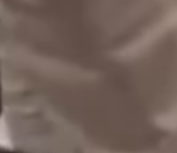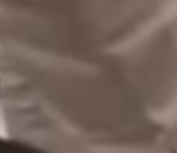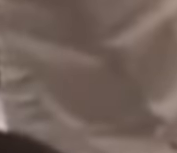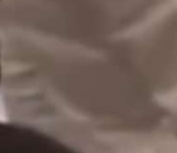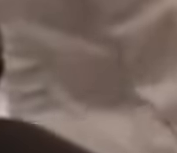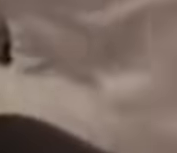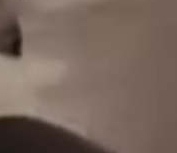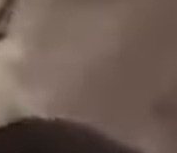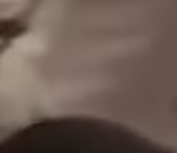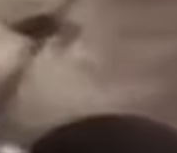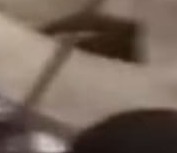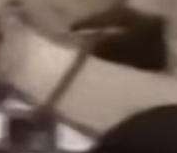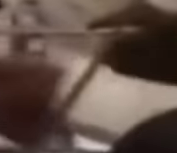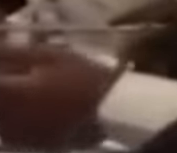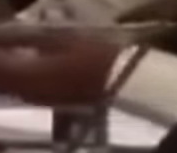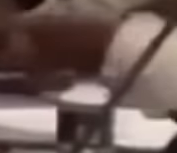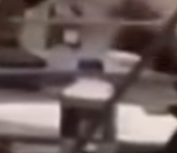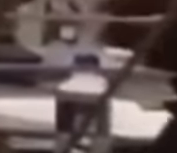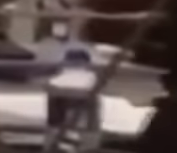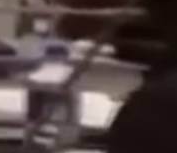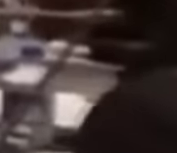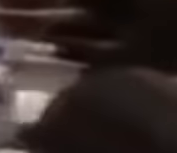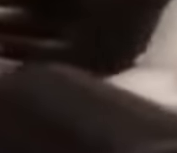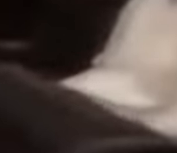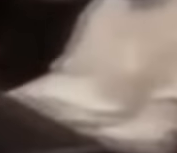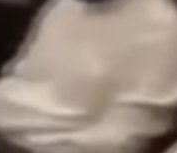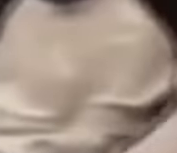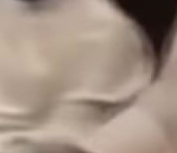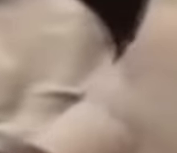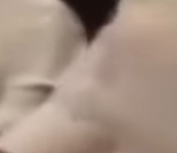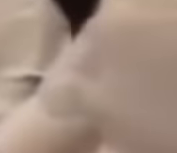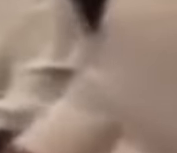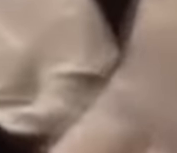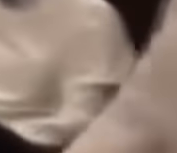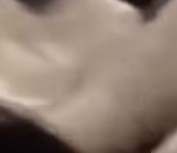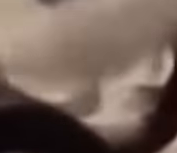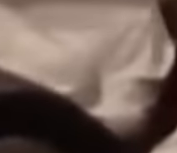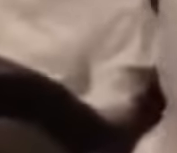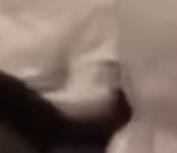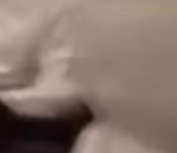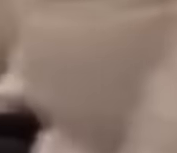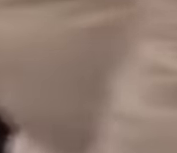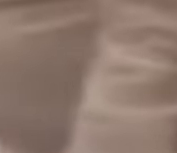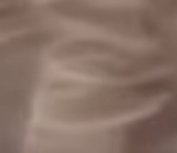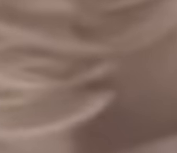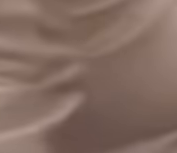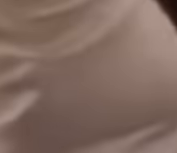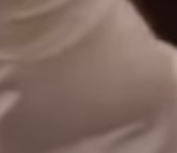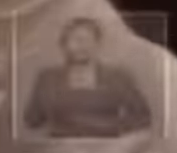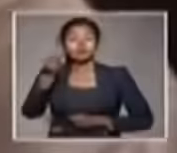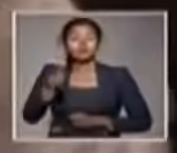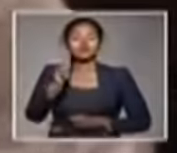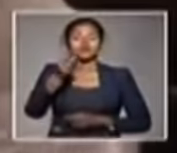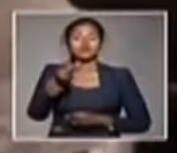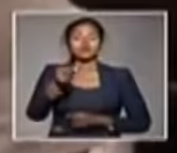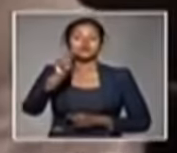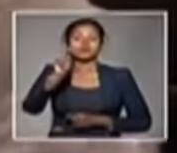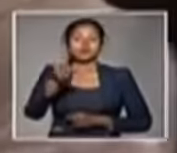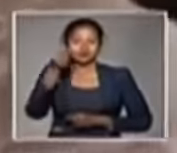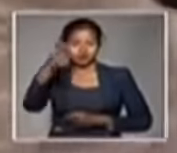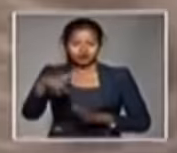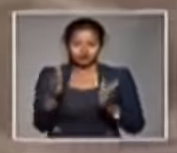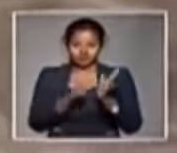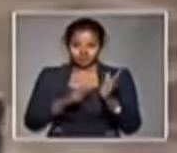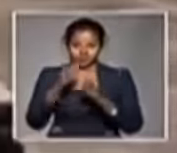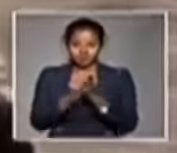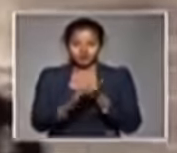Meanwhile, a video clip and photographs of Samagi Janabalavege MP Tushara Indunil offering a 20 rupee note to MP Nazir